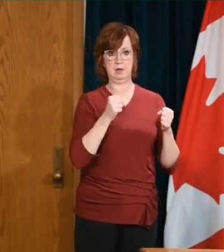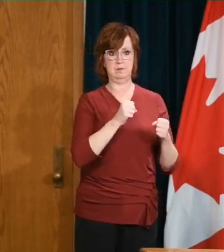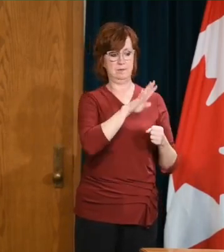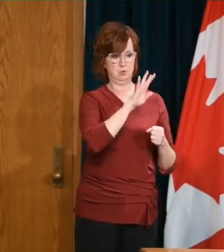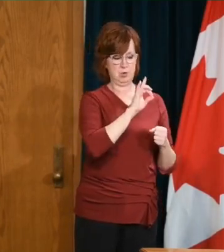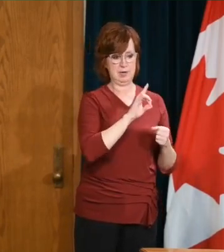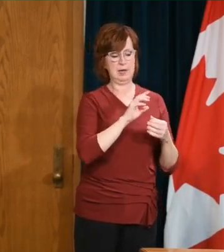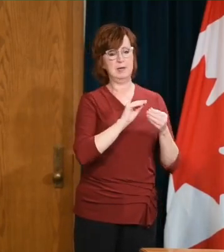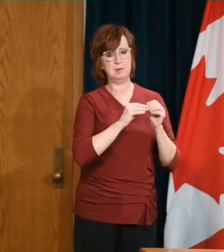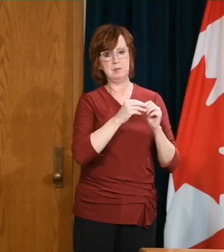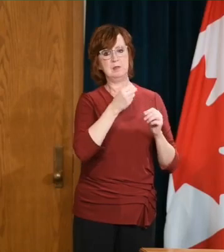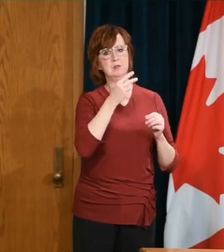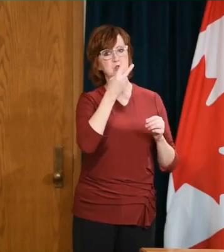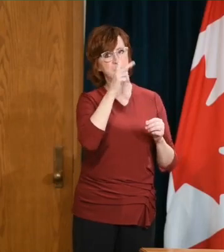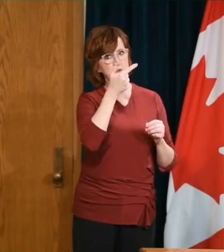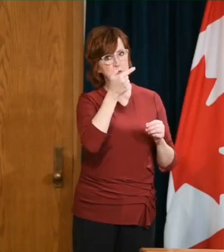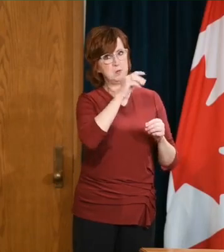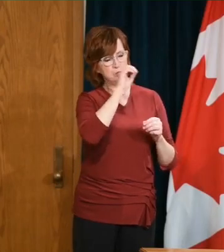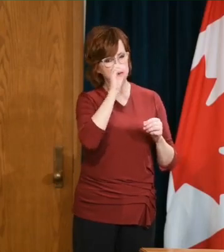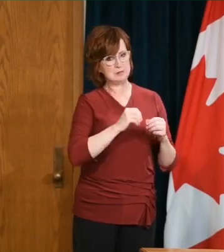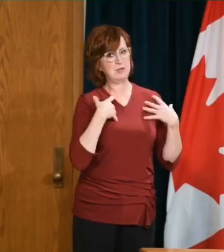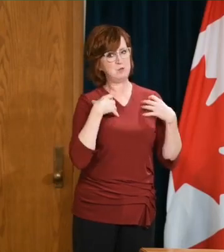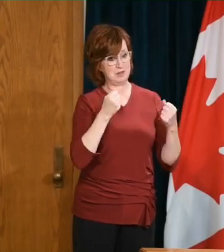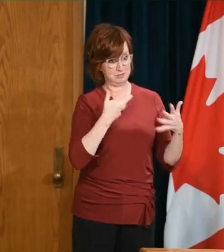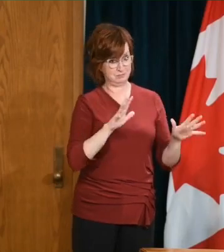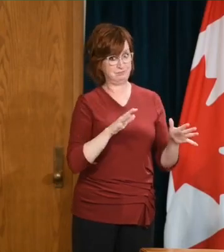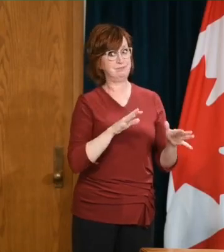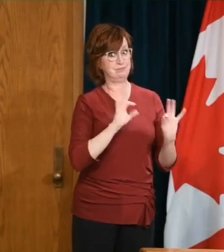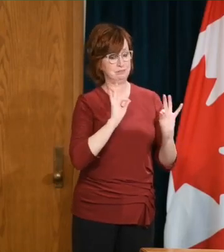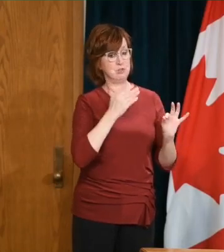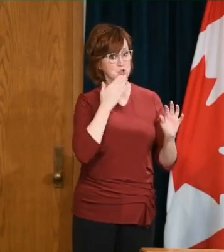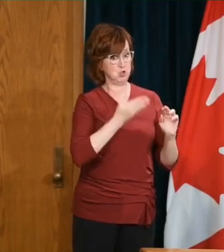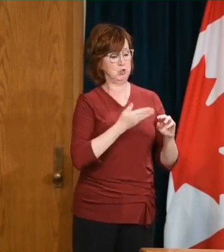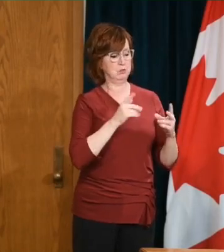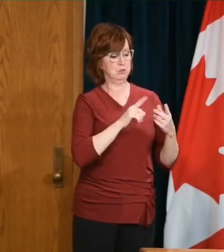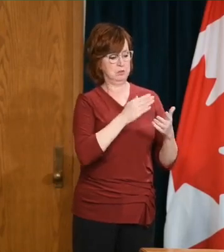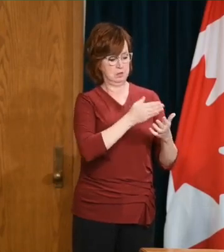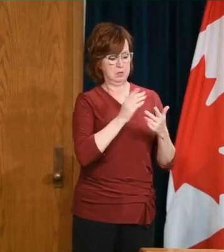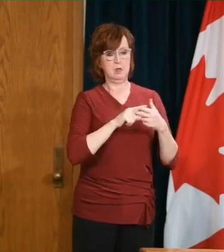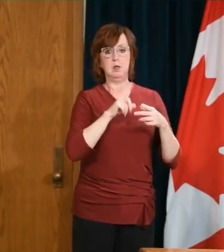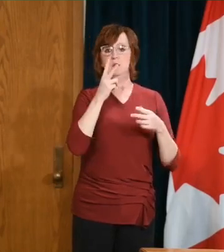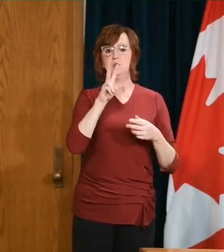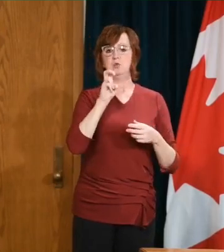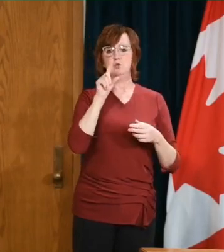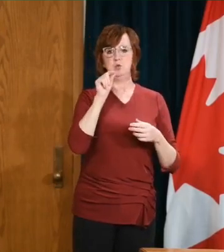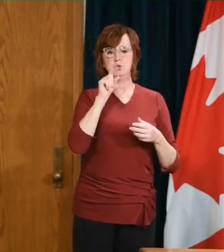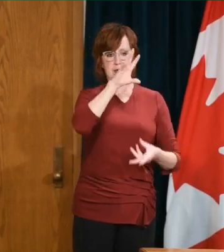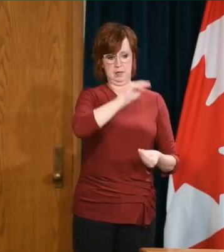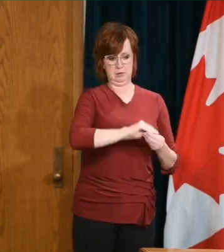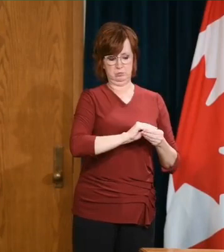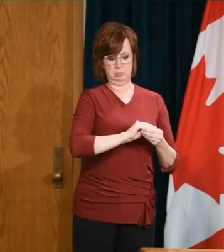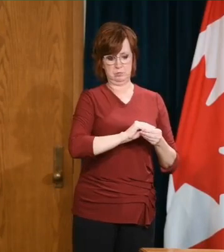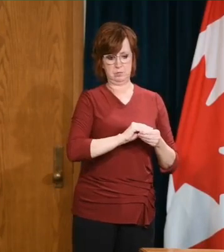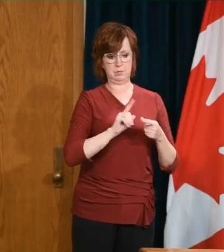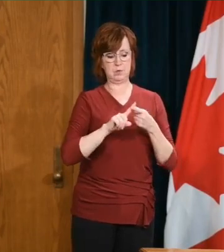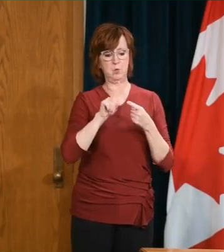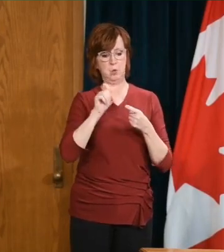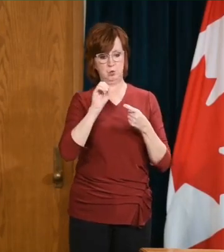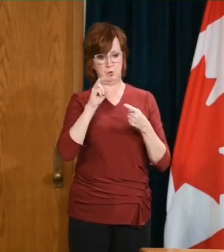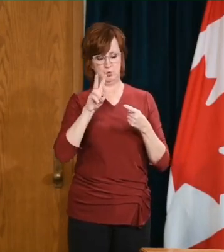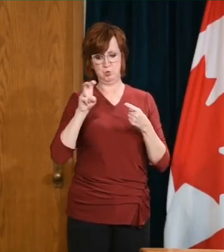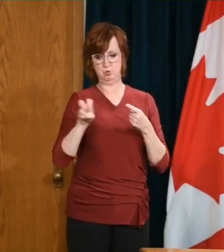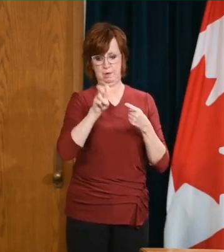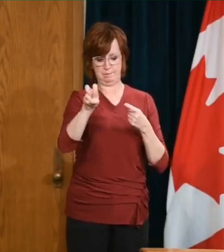watch. Of the 220 cases in the province now, 102 are returning